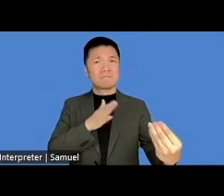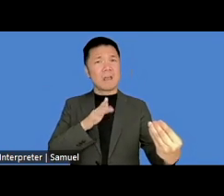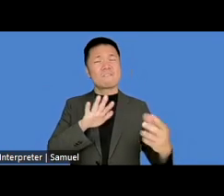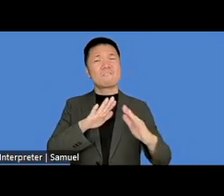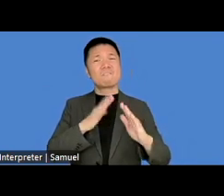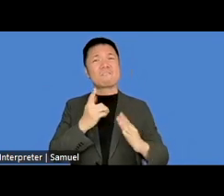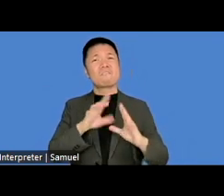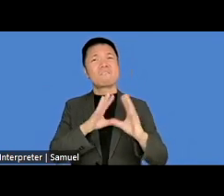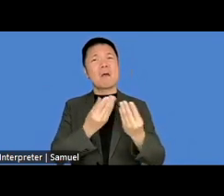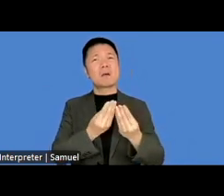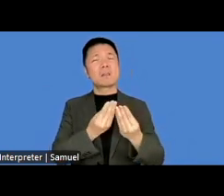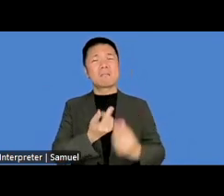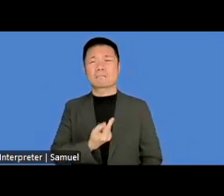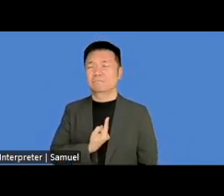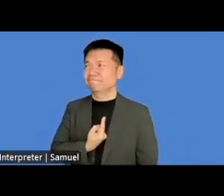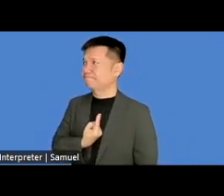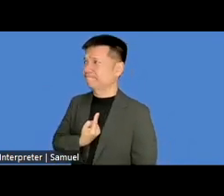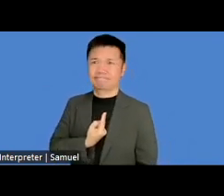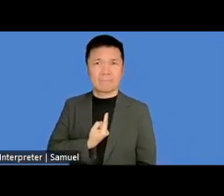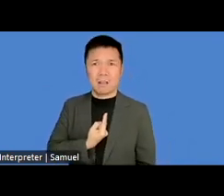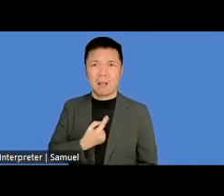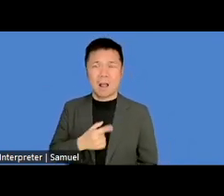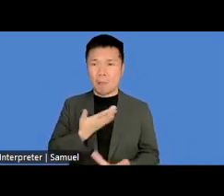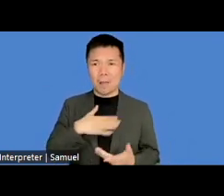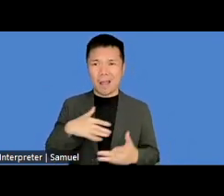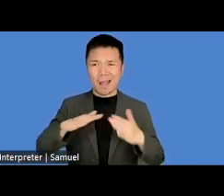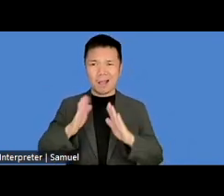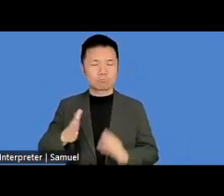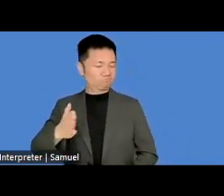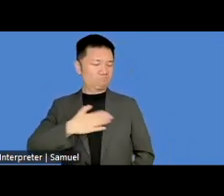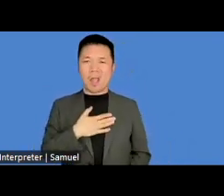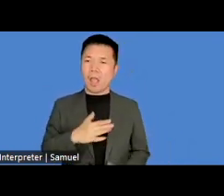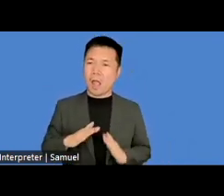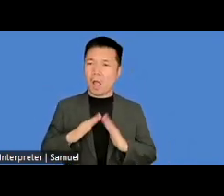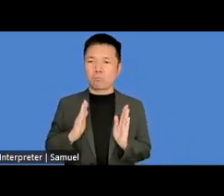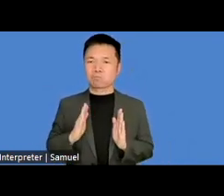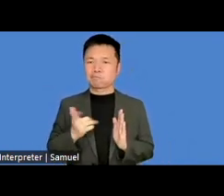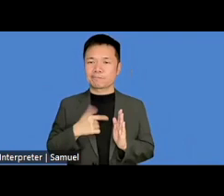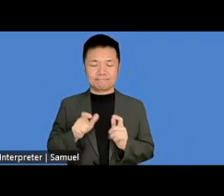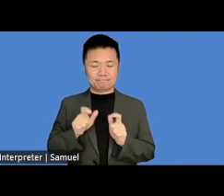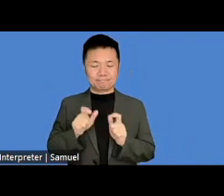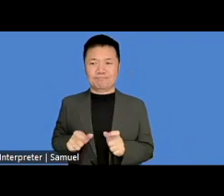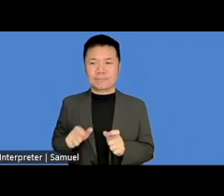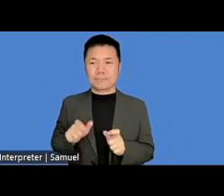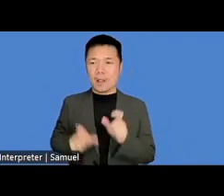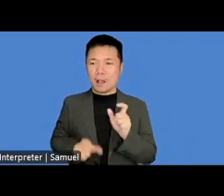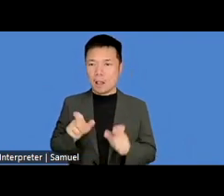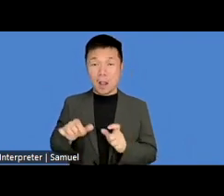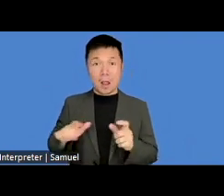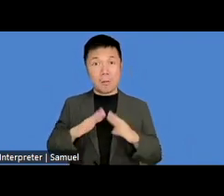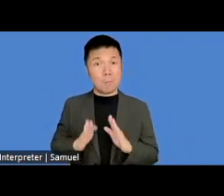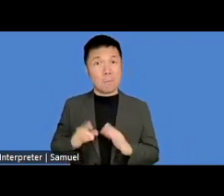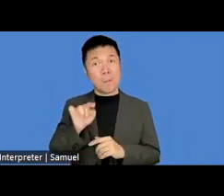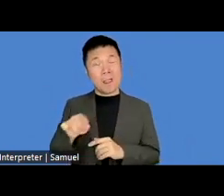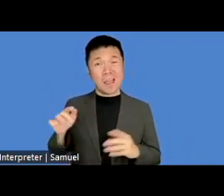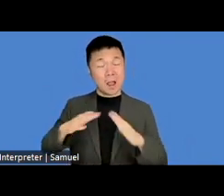began living at the shelters and making their shelters their homes. And since the shelters were not adequately